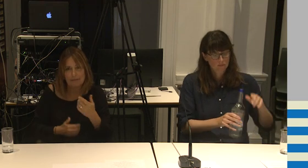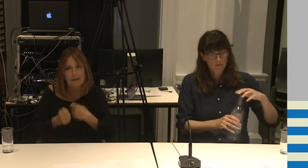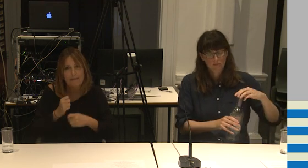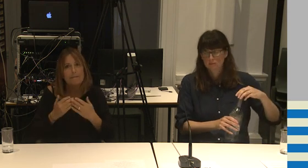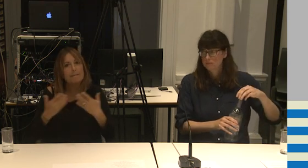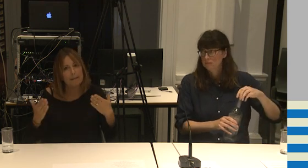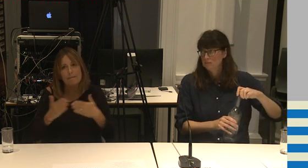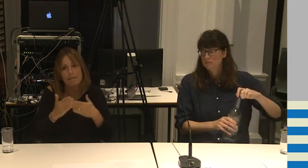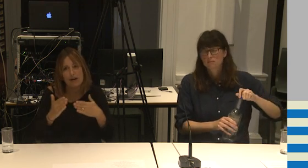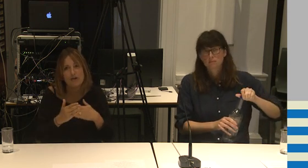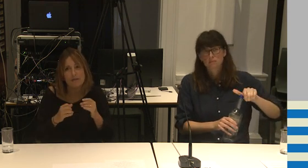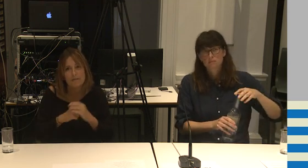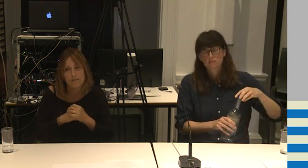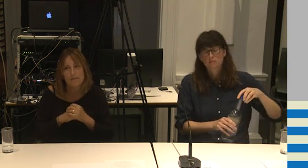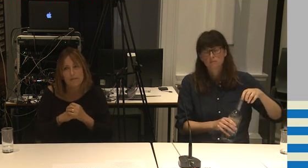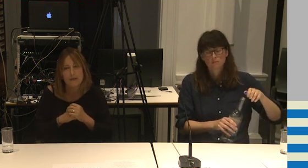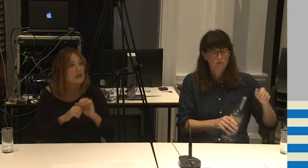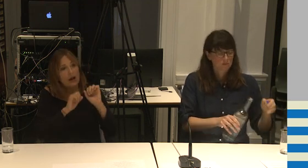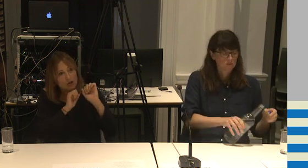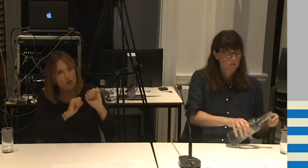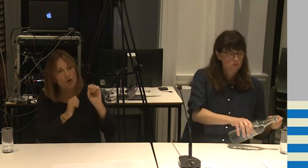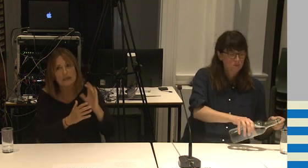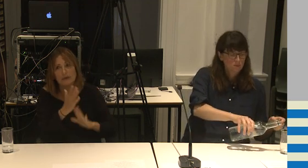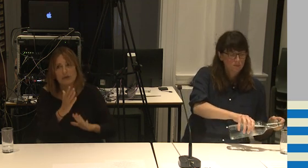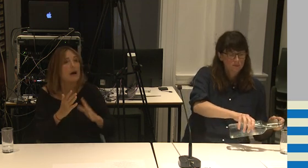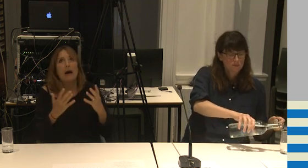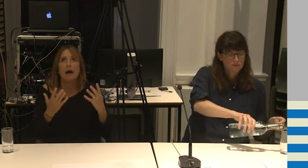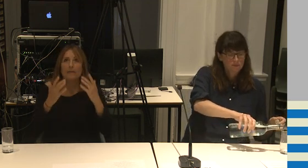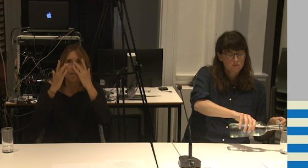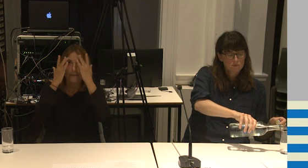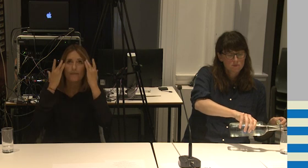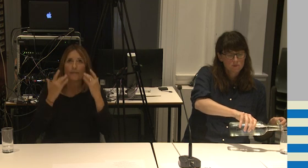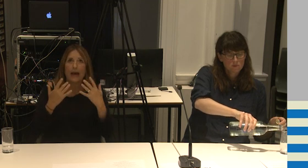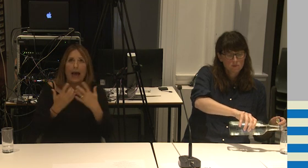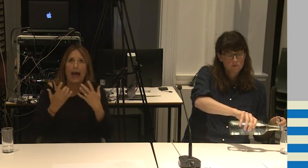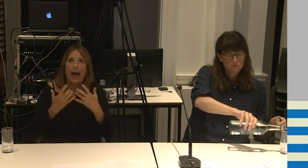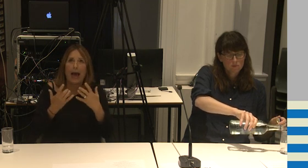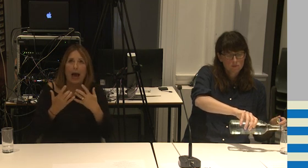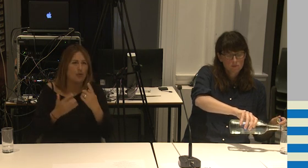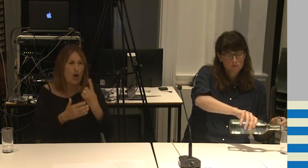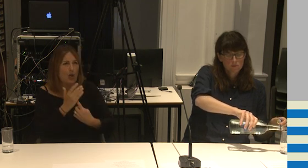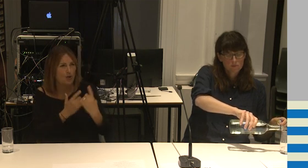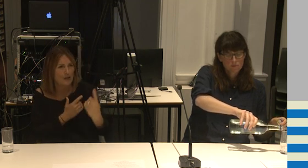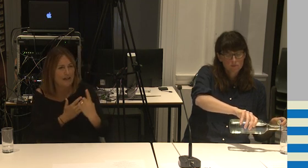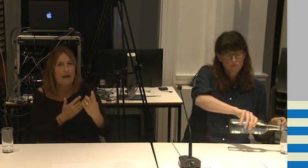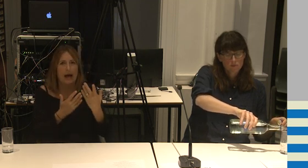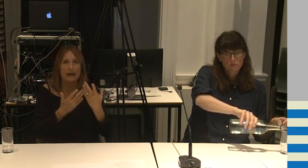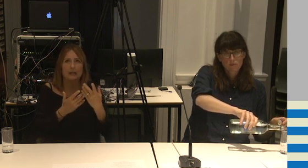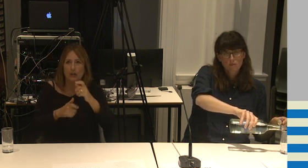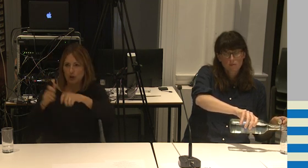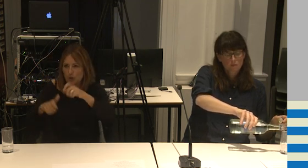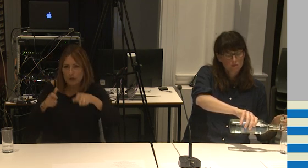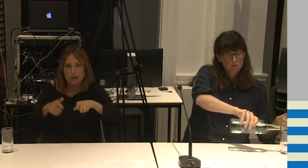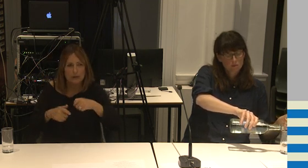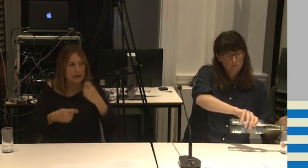And I'm just wondering, like, in your experience, what are the ways in which collectively, so not you on your own, but as students